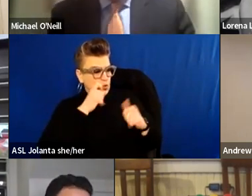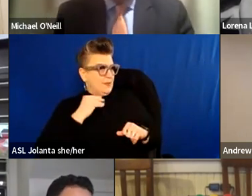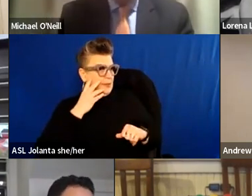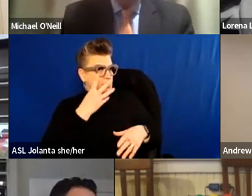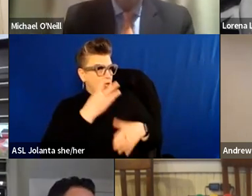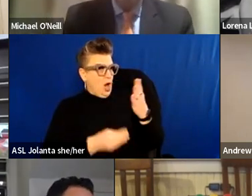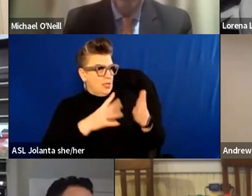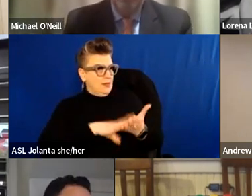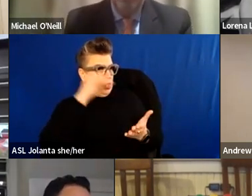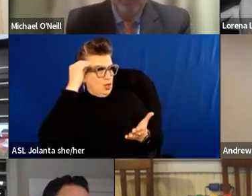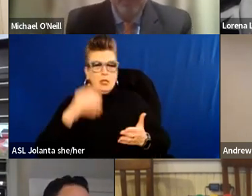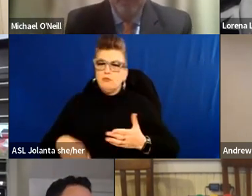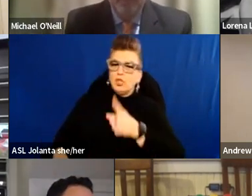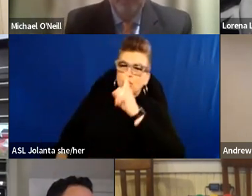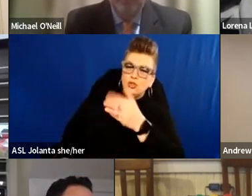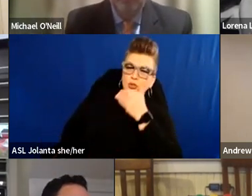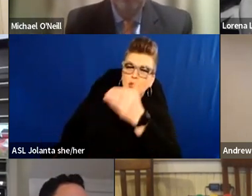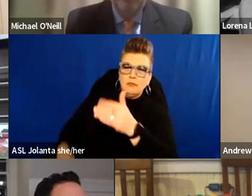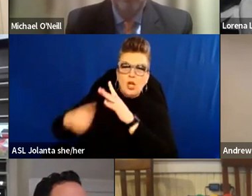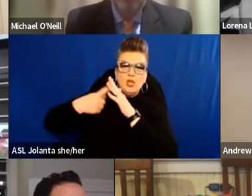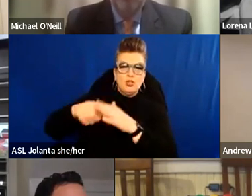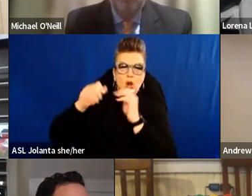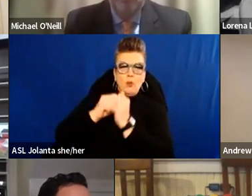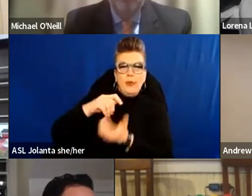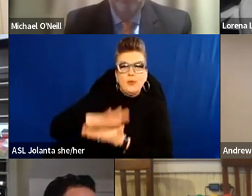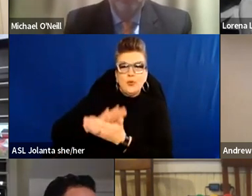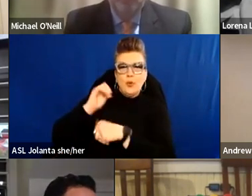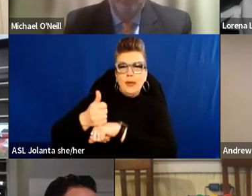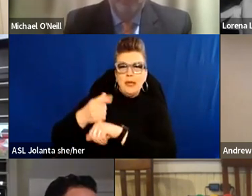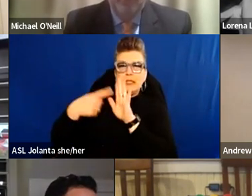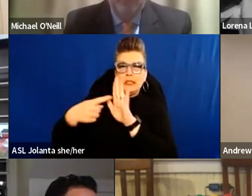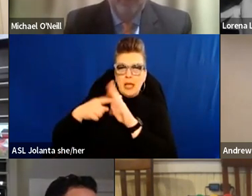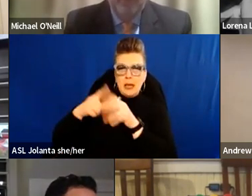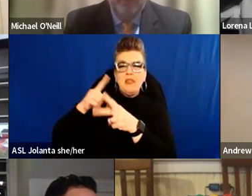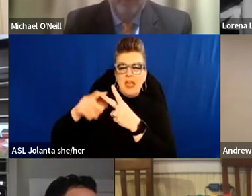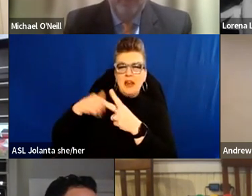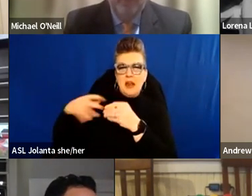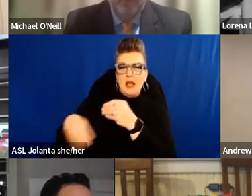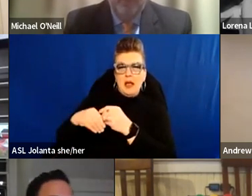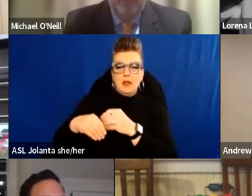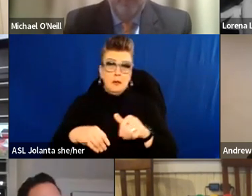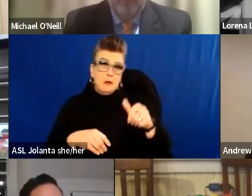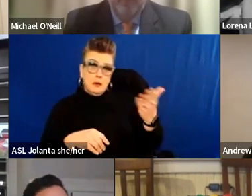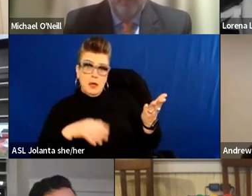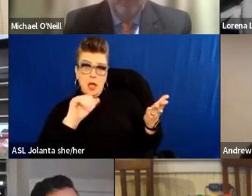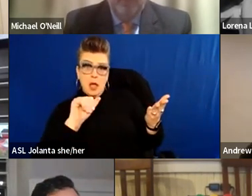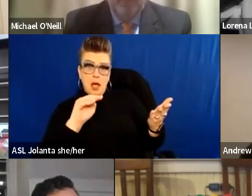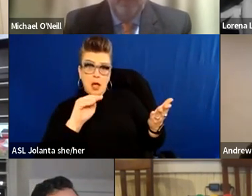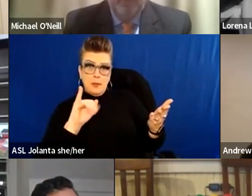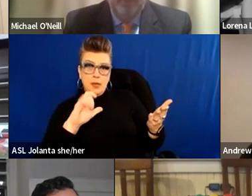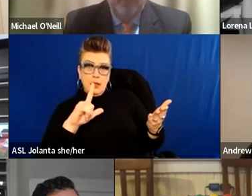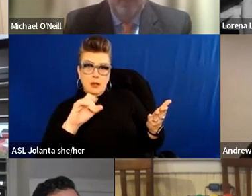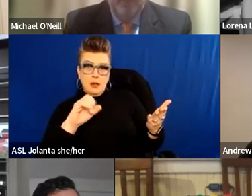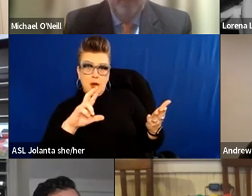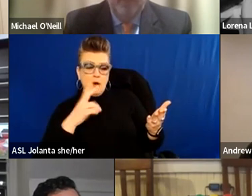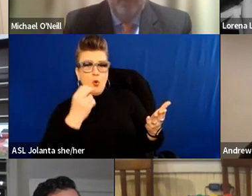can start with a school-based example and i'd be happy to expand from there amakar or andrew do you want to share what